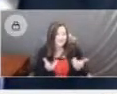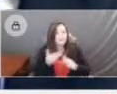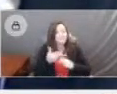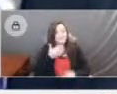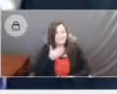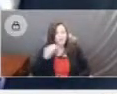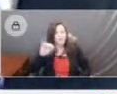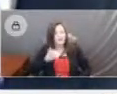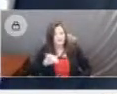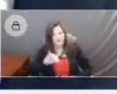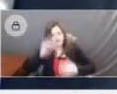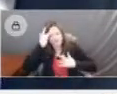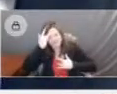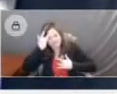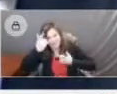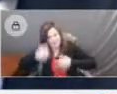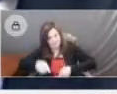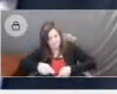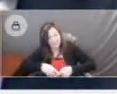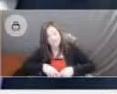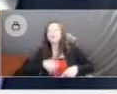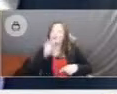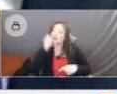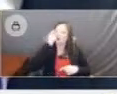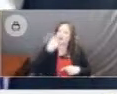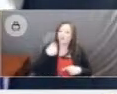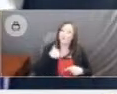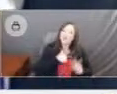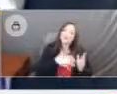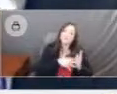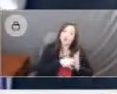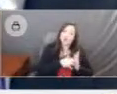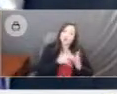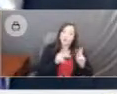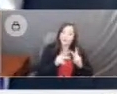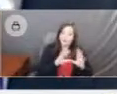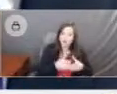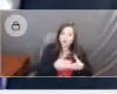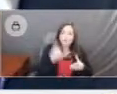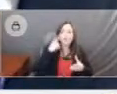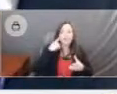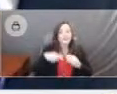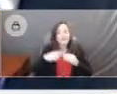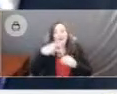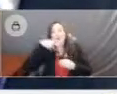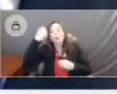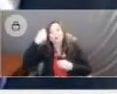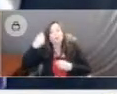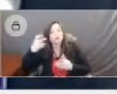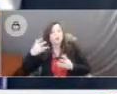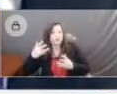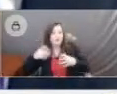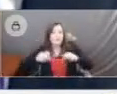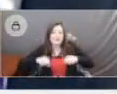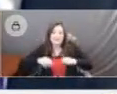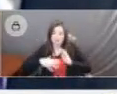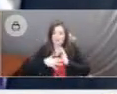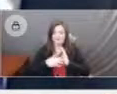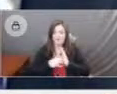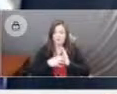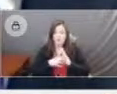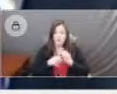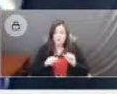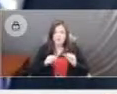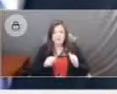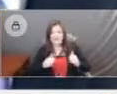infection. And so while we've had vulnerable populations, and we think about the older population and the elderly being particularly vulnerable and